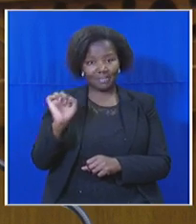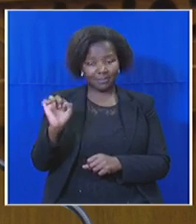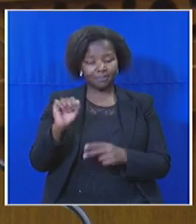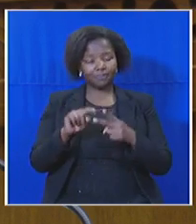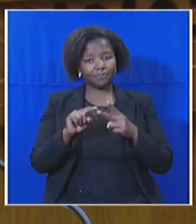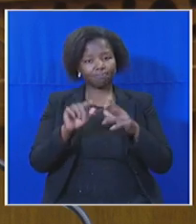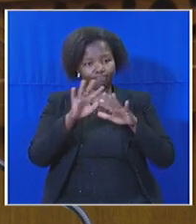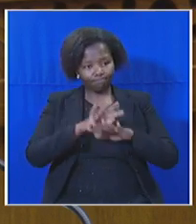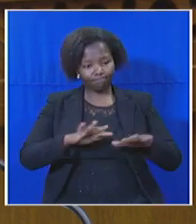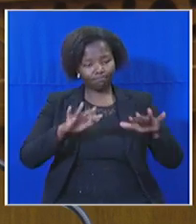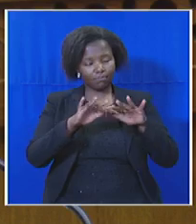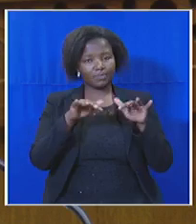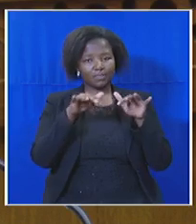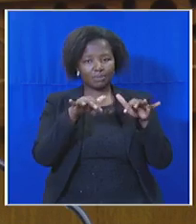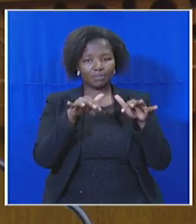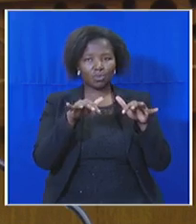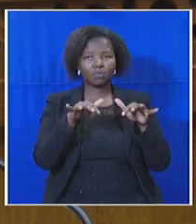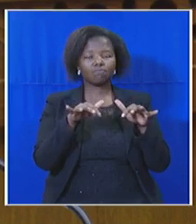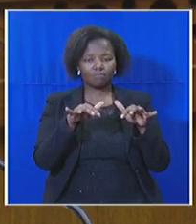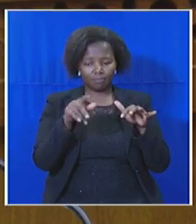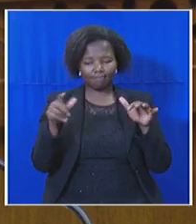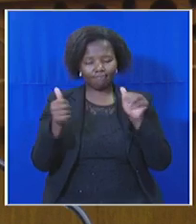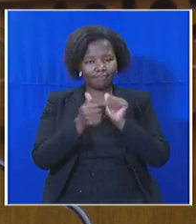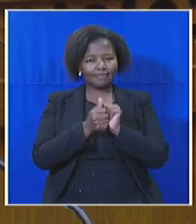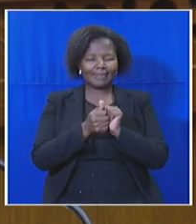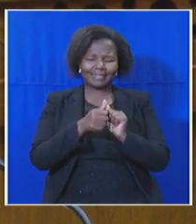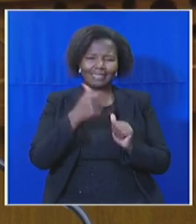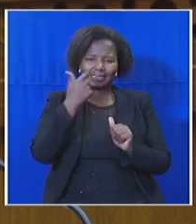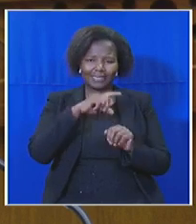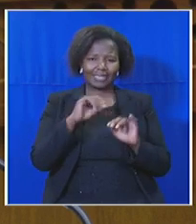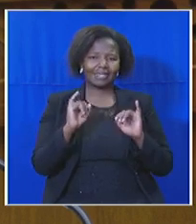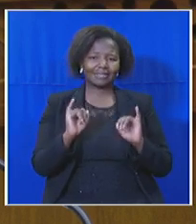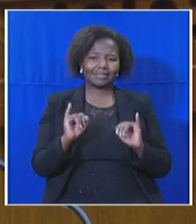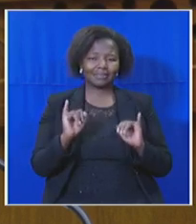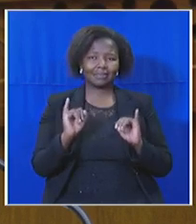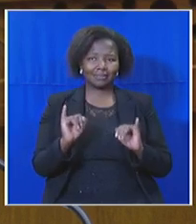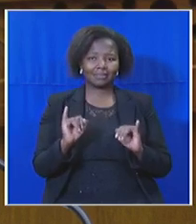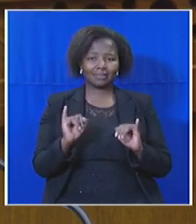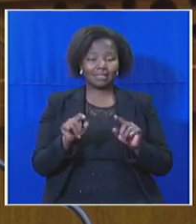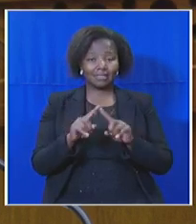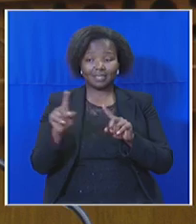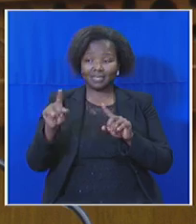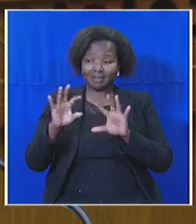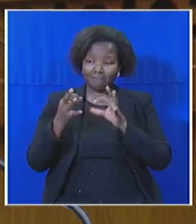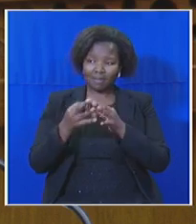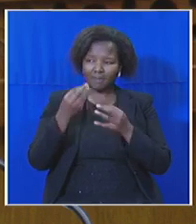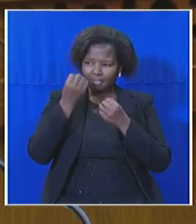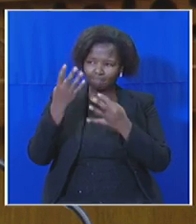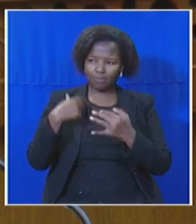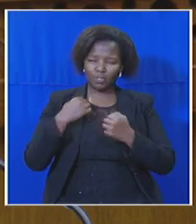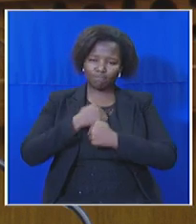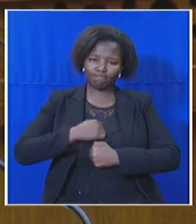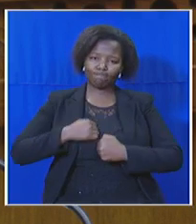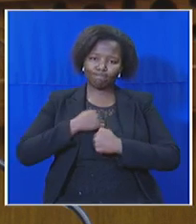country, is saddened about these untimely losses and shares the pain of the families, whilst our